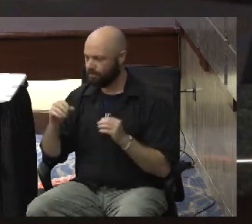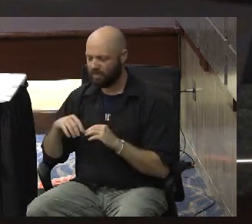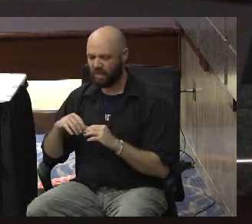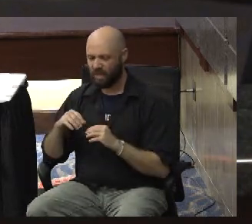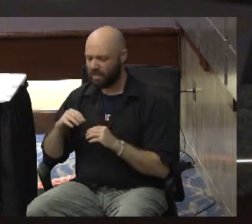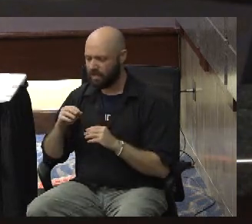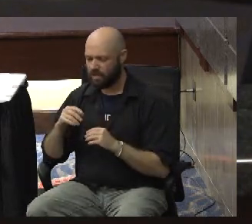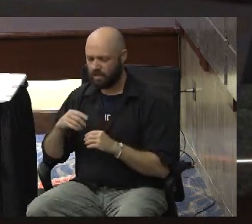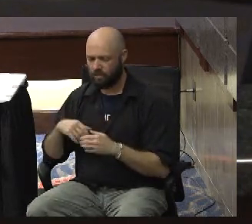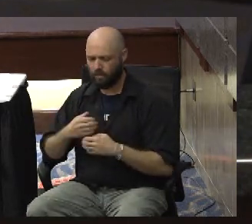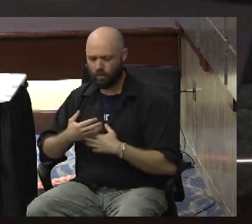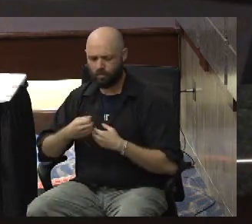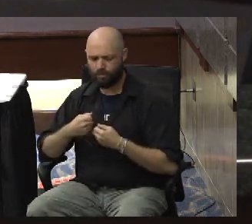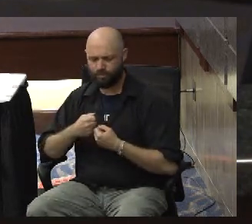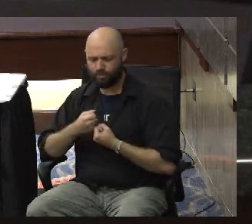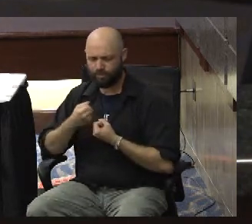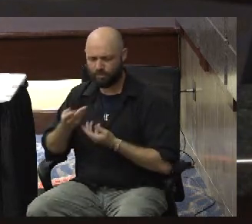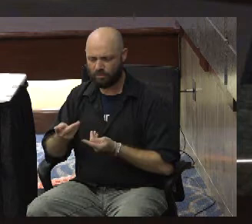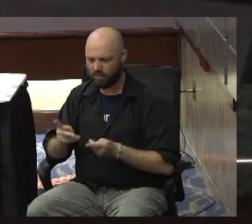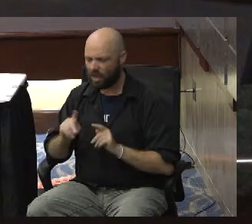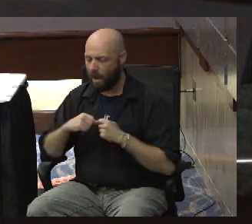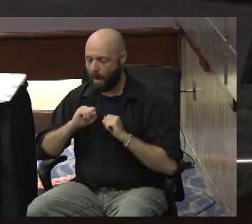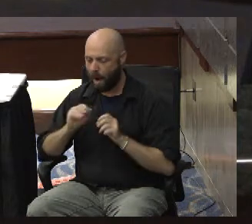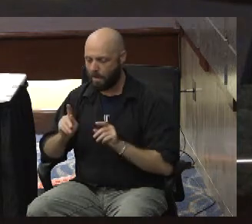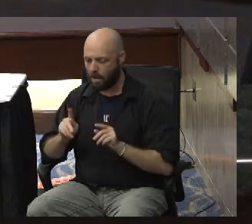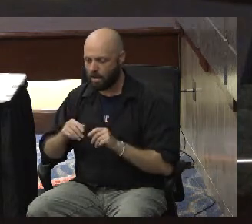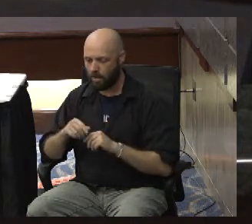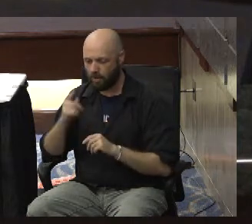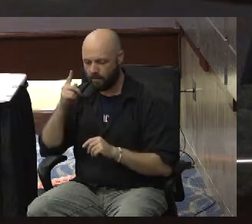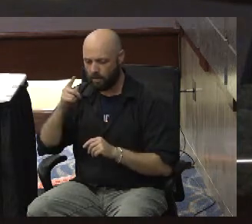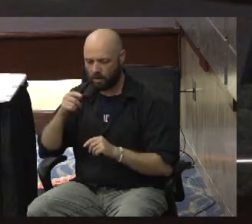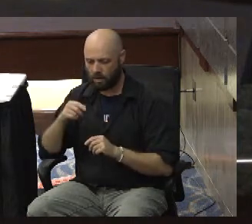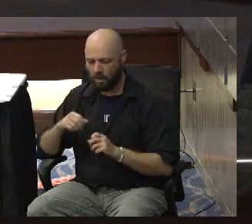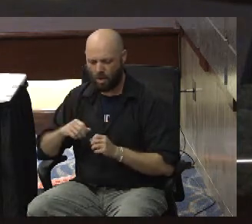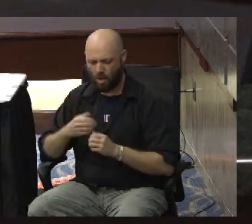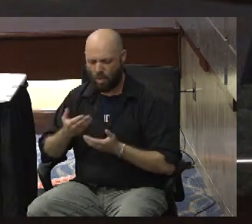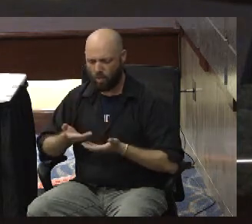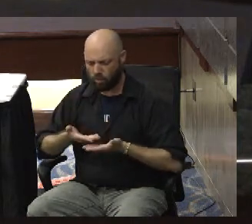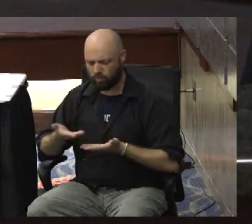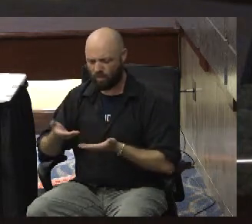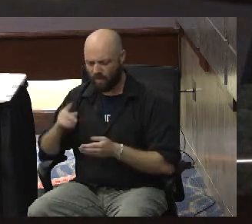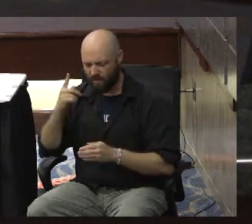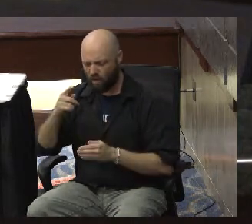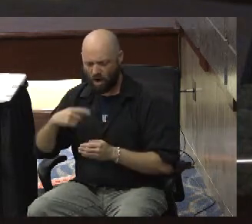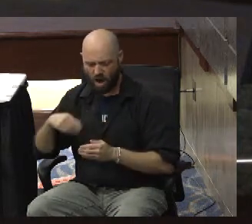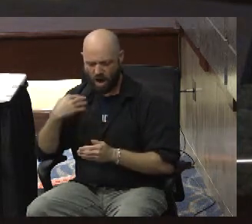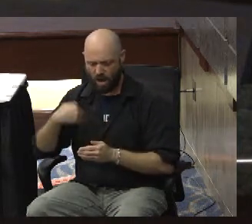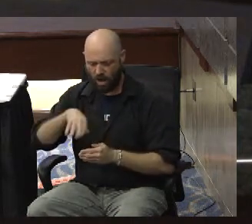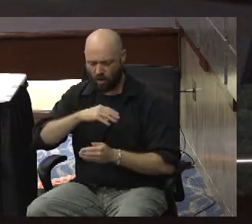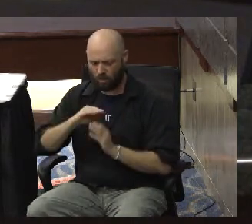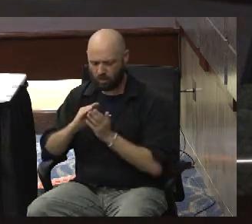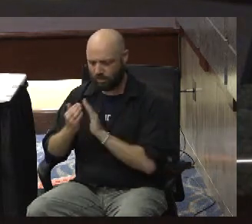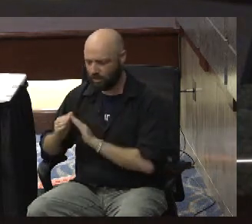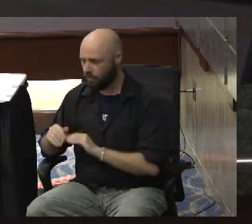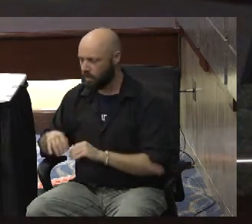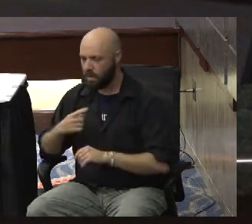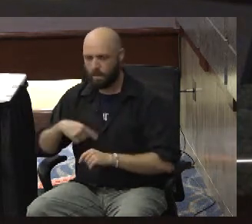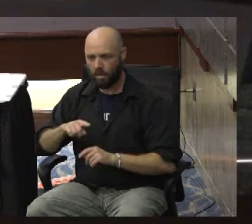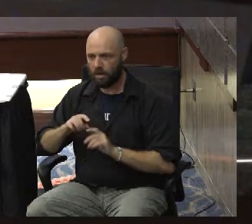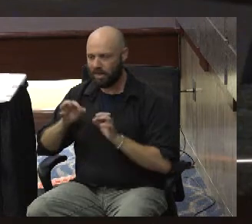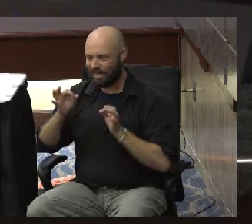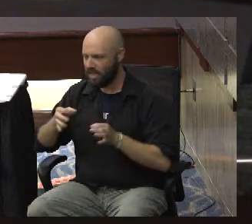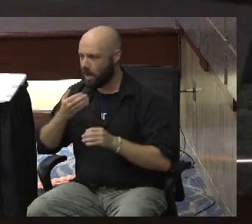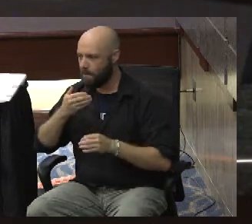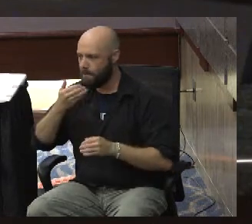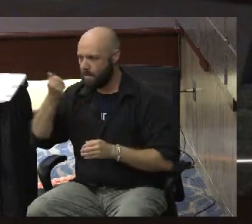working opportunities for our residents. But I think it's time we become more strategic and decisive about who receives our city